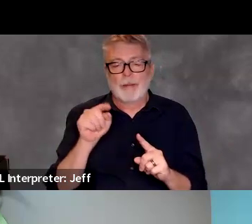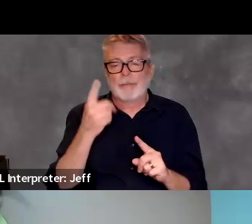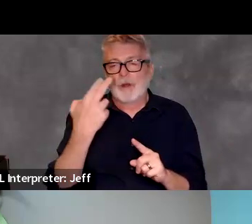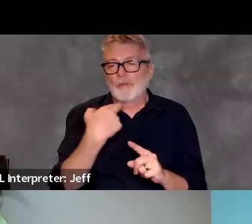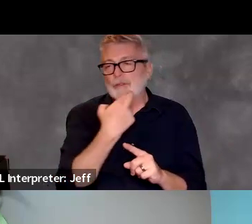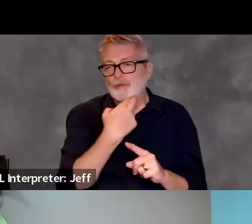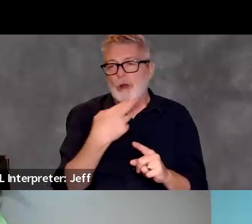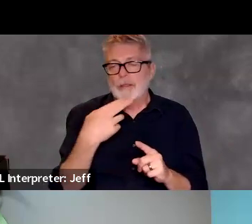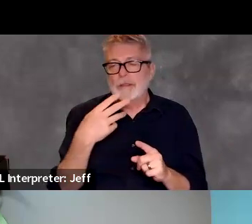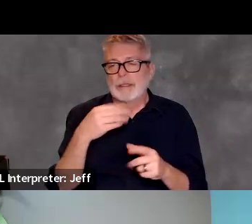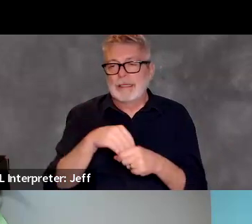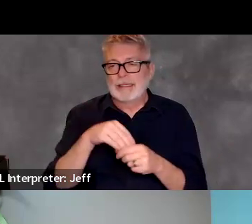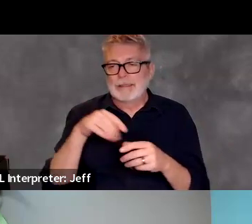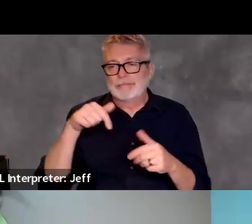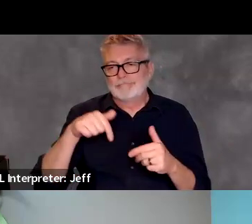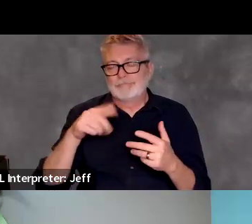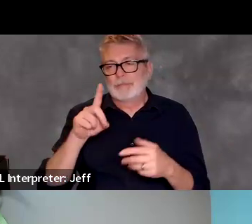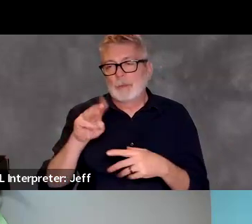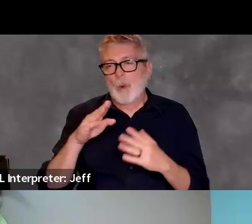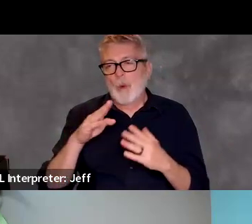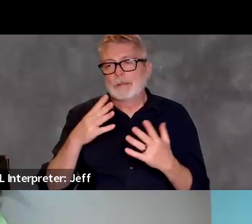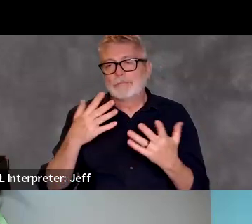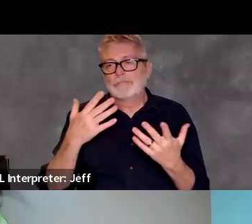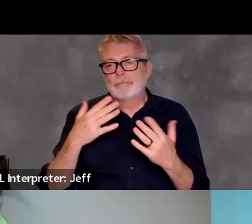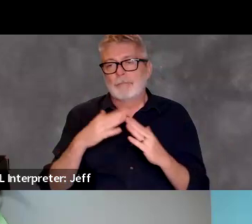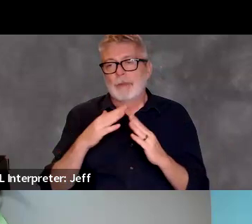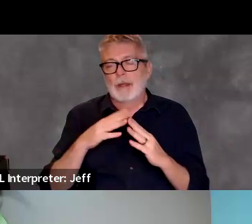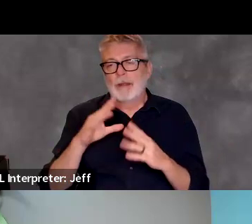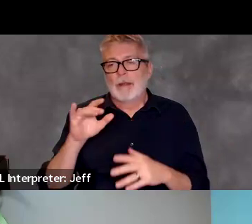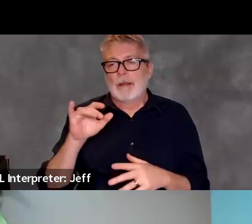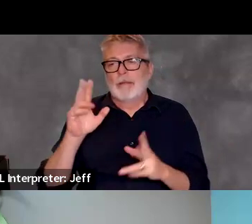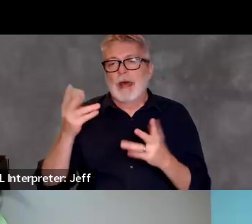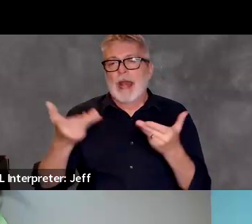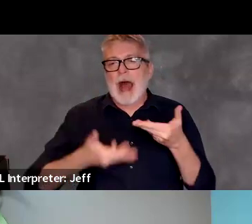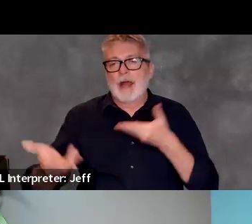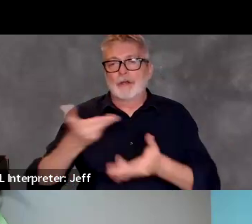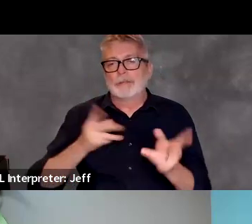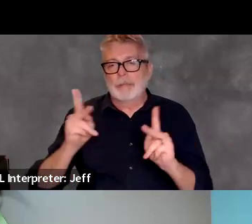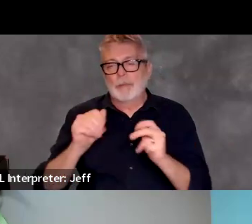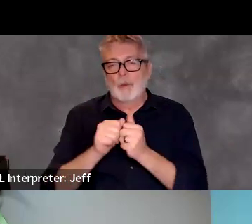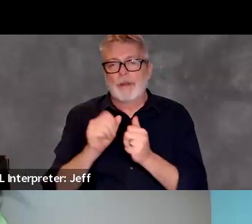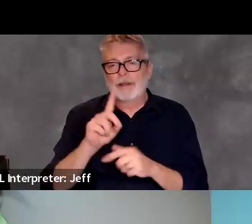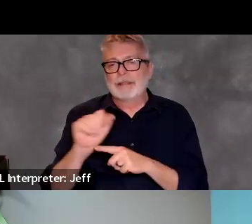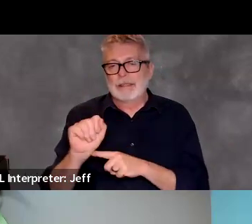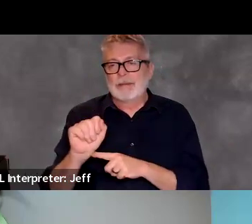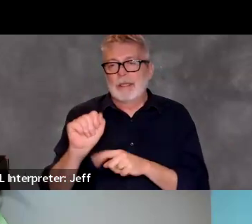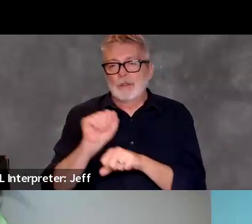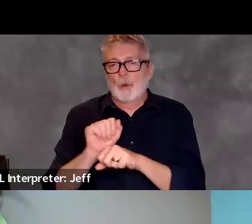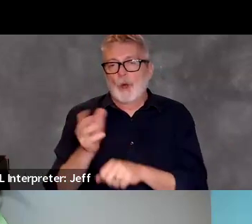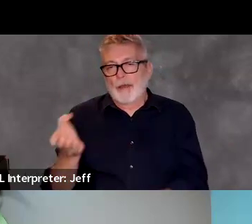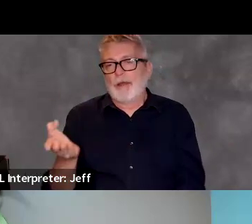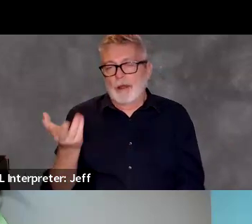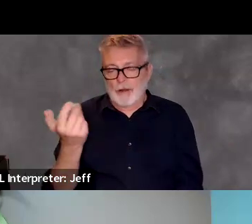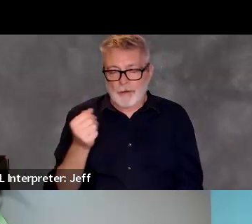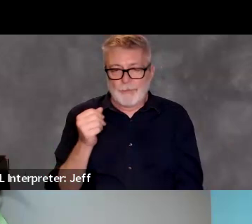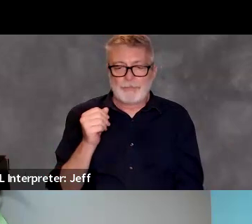restaurant in town that hires people with disabilities to work